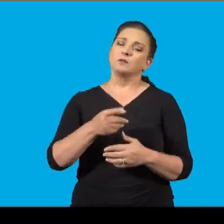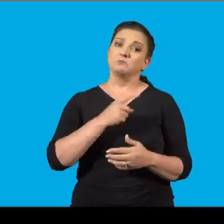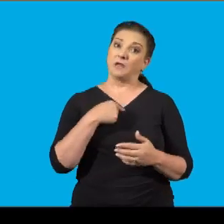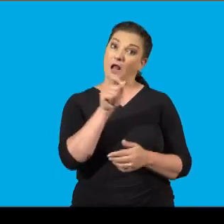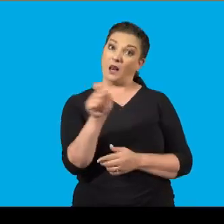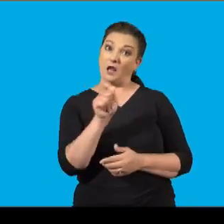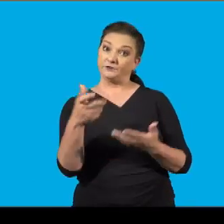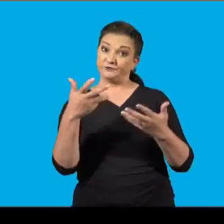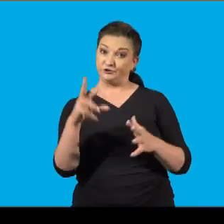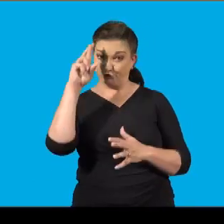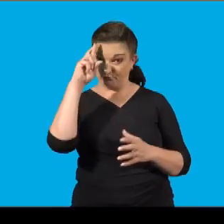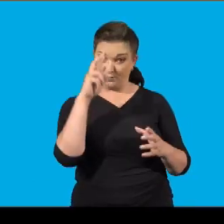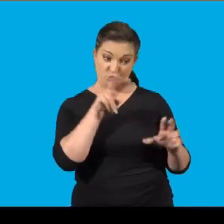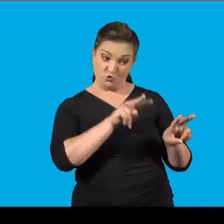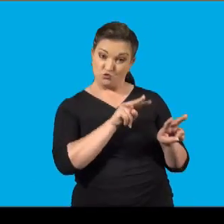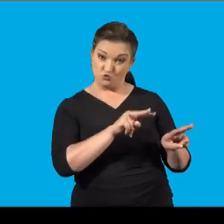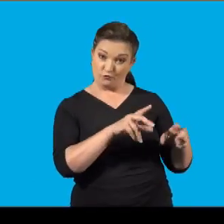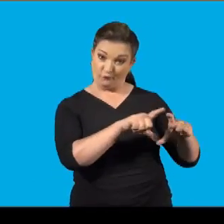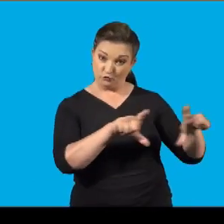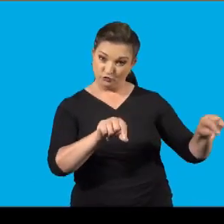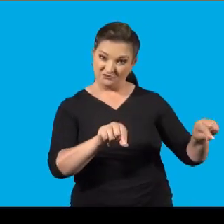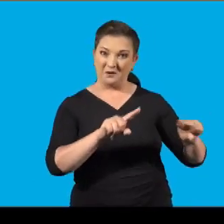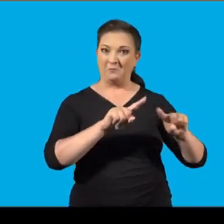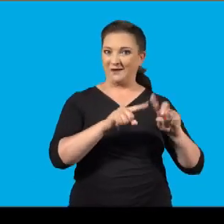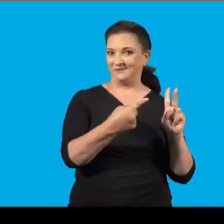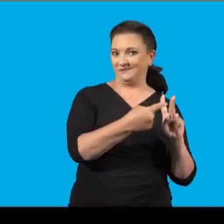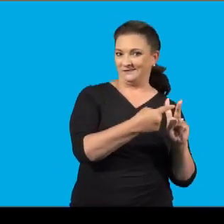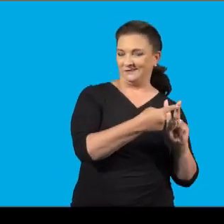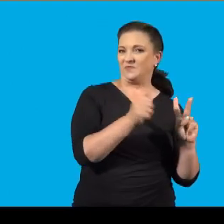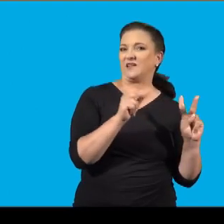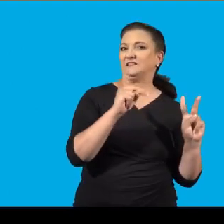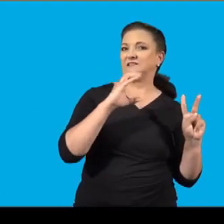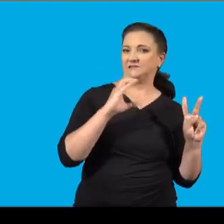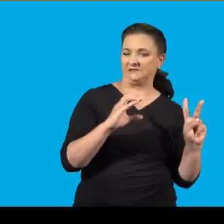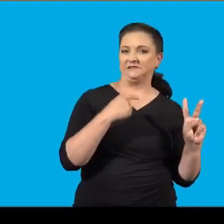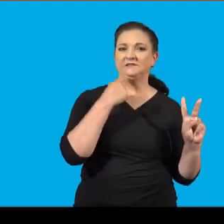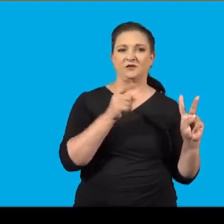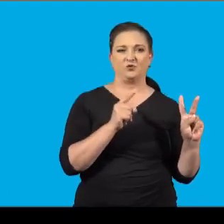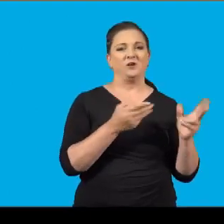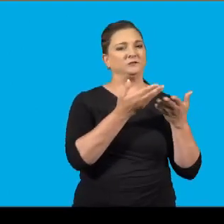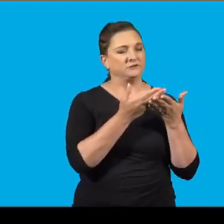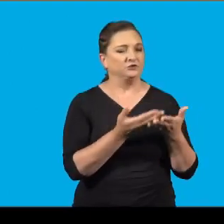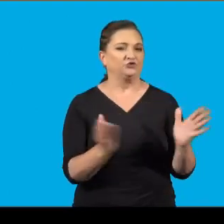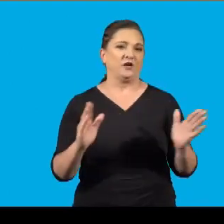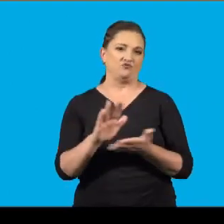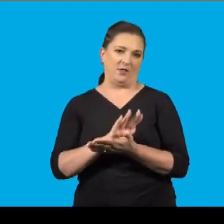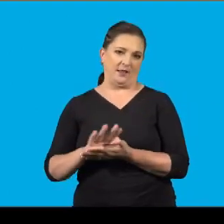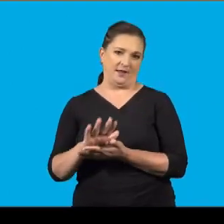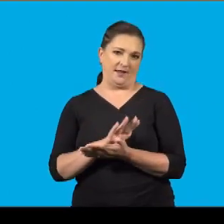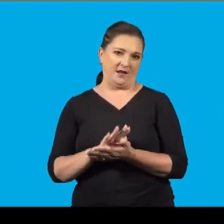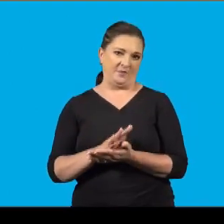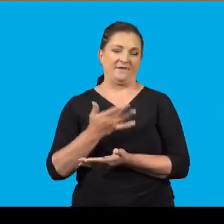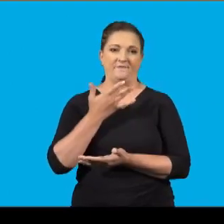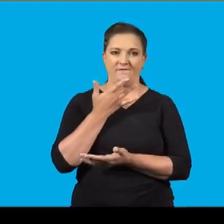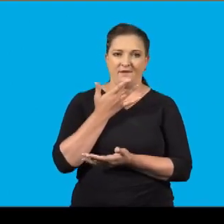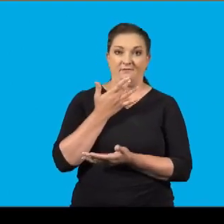source. Okay, and then the next one is the ANC. The ANC favored a general amnesty for perpetrators